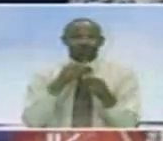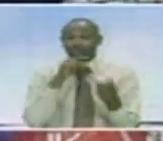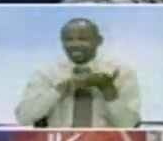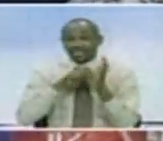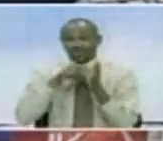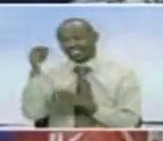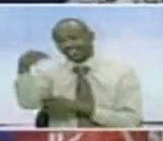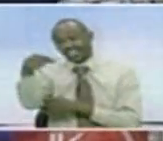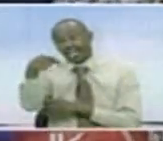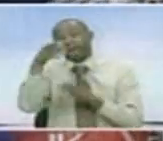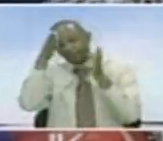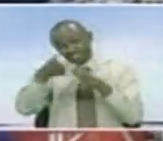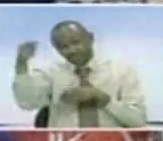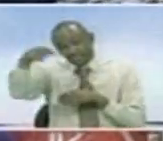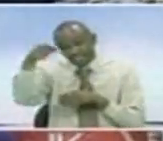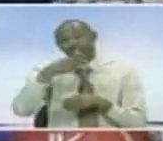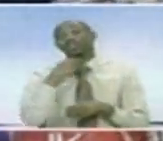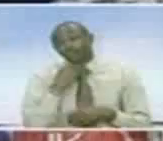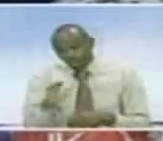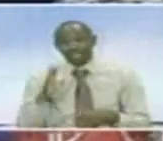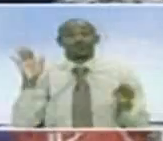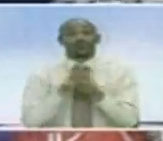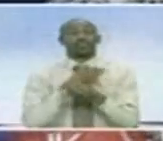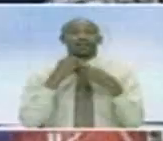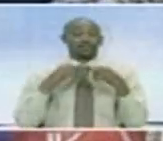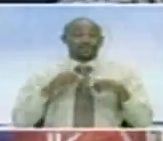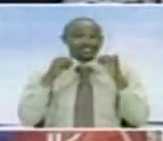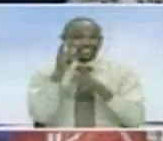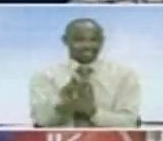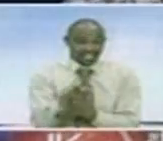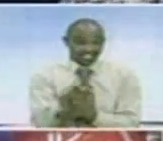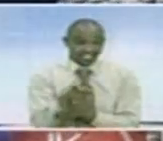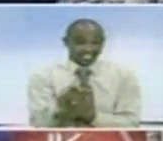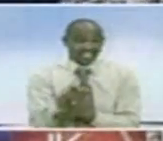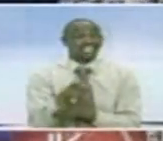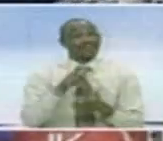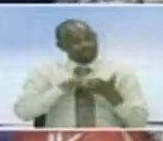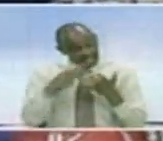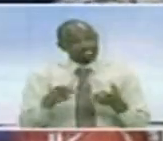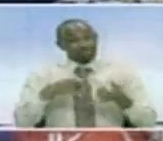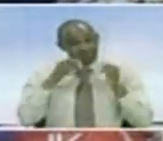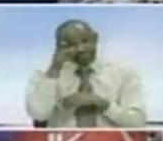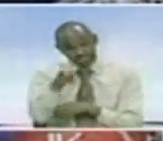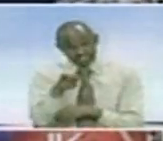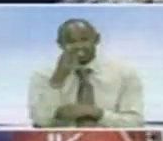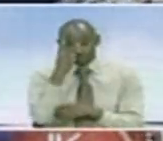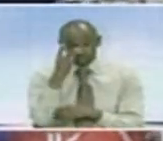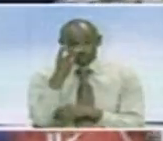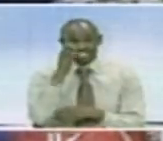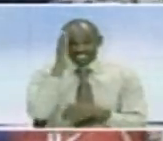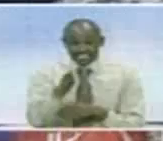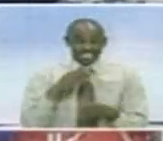suggestive. Somebody somewhere does not want full implementation. Failure to implement the Truth, Justice